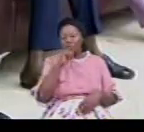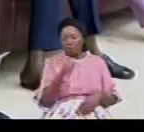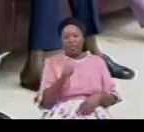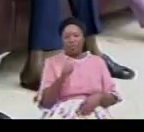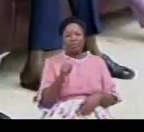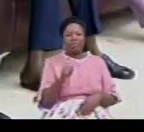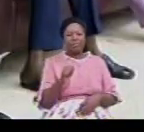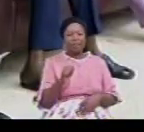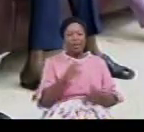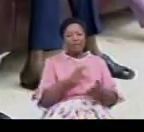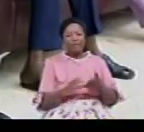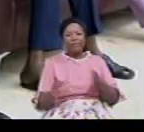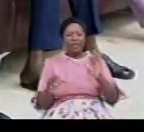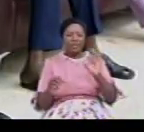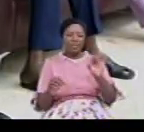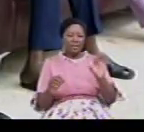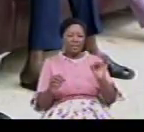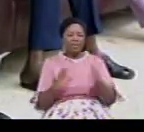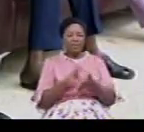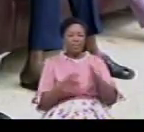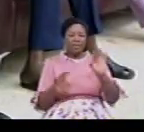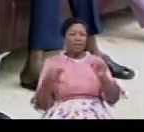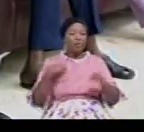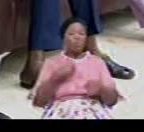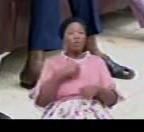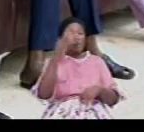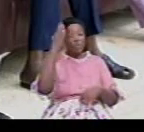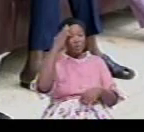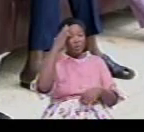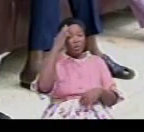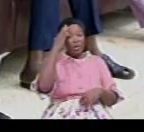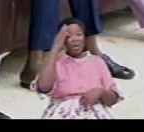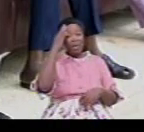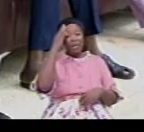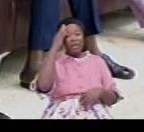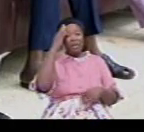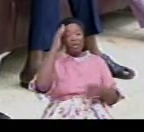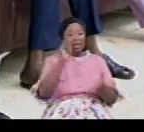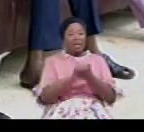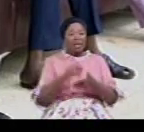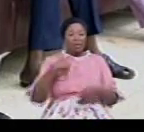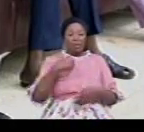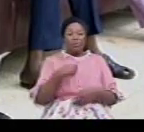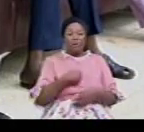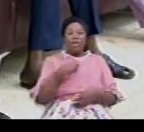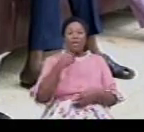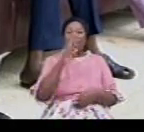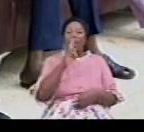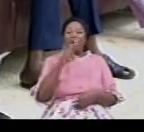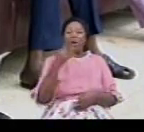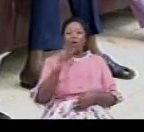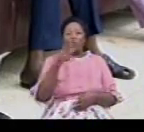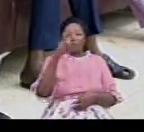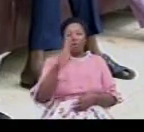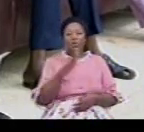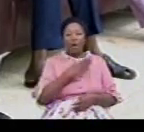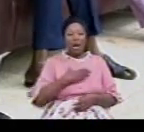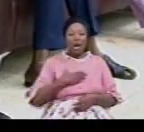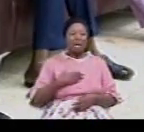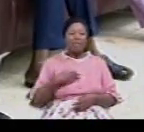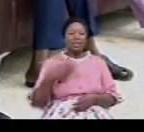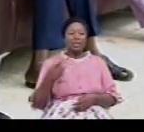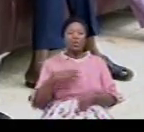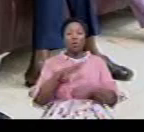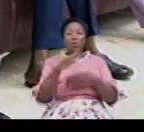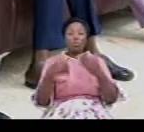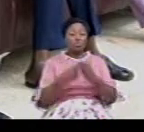In verse 19, we know that we are of God, and the whole